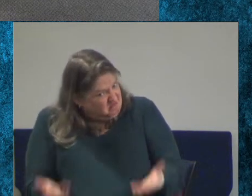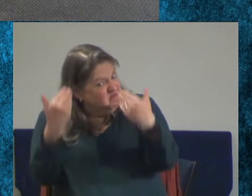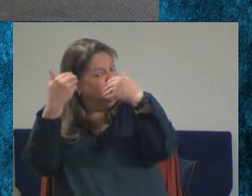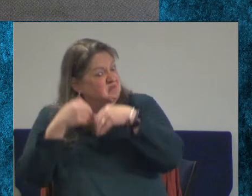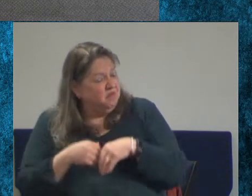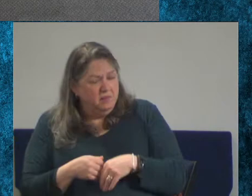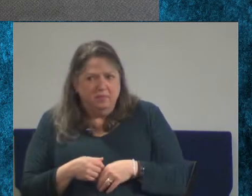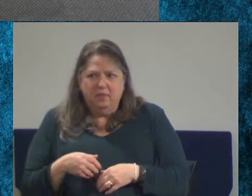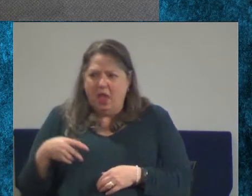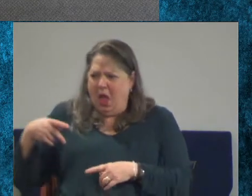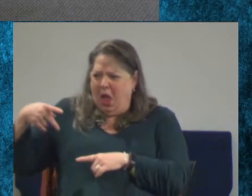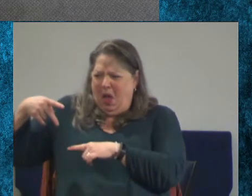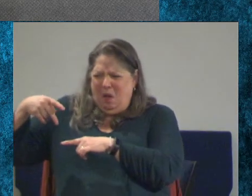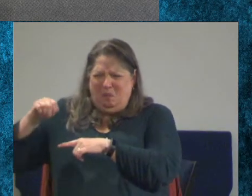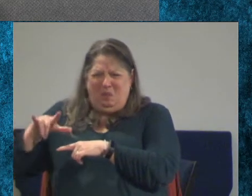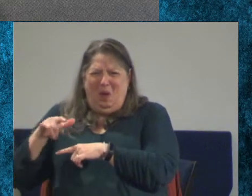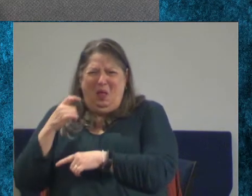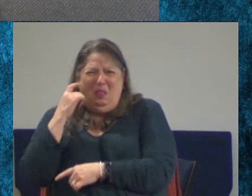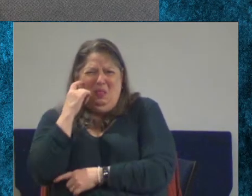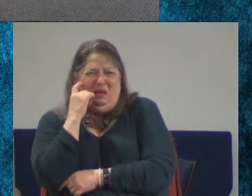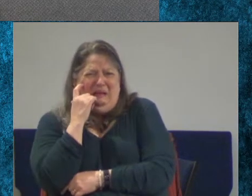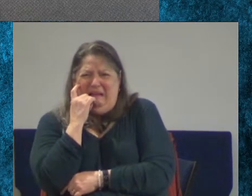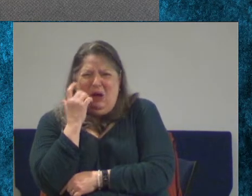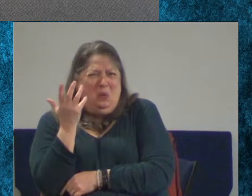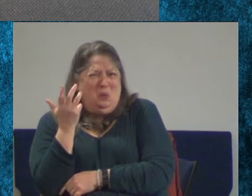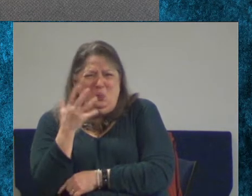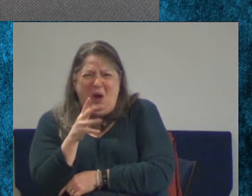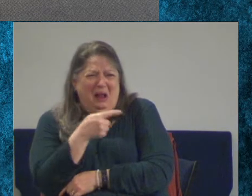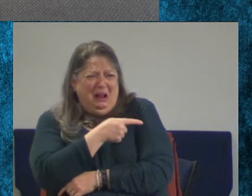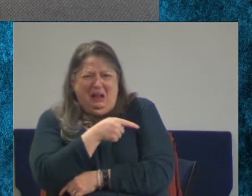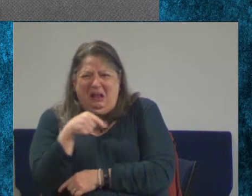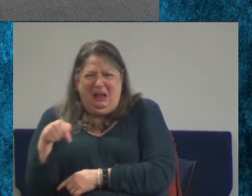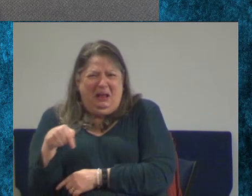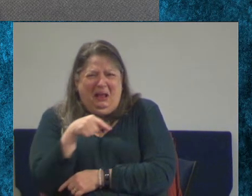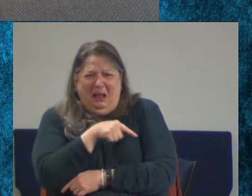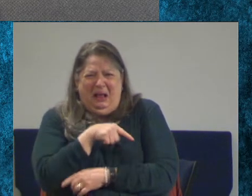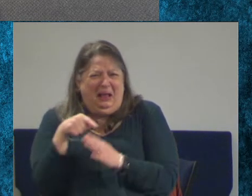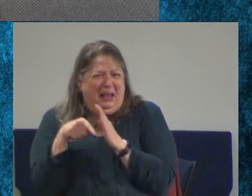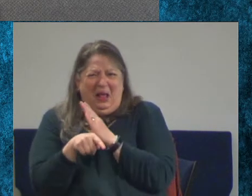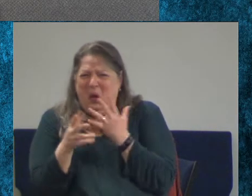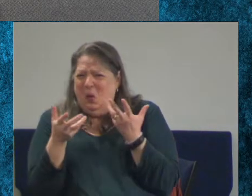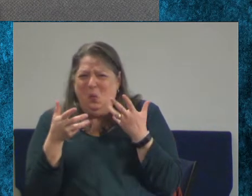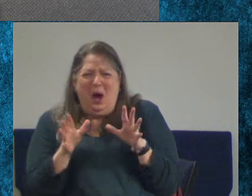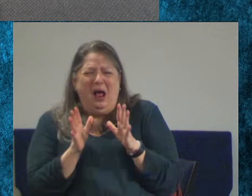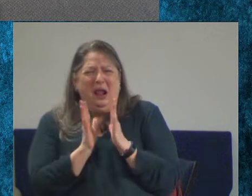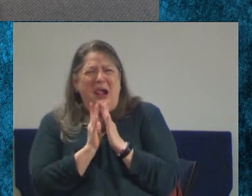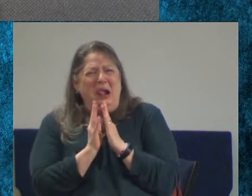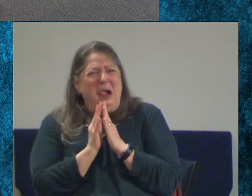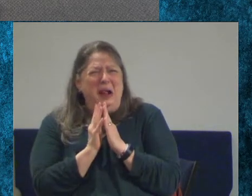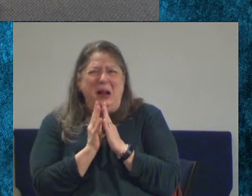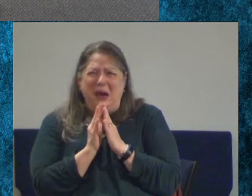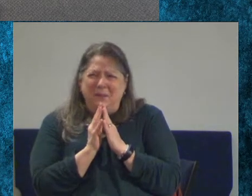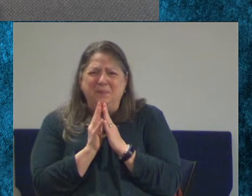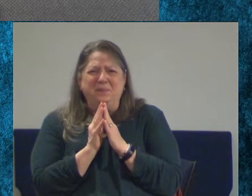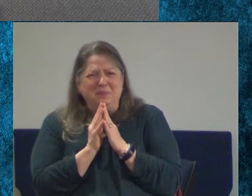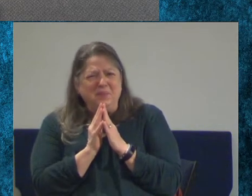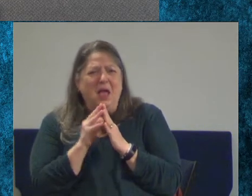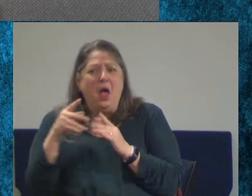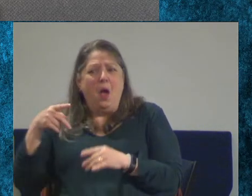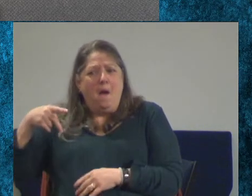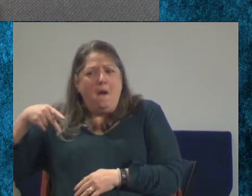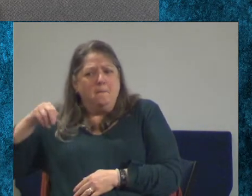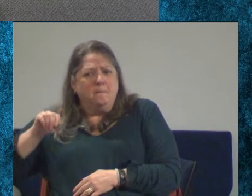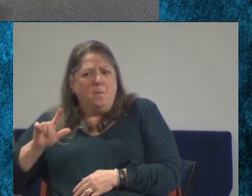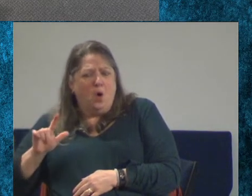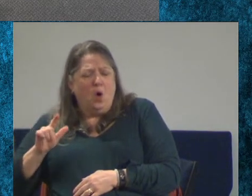person, or to allow him to stay in prison. And Paul still takes this chance because why? Paul is convicted with